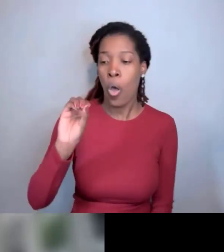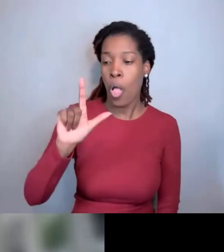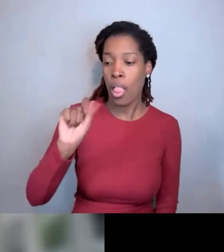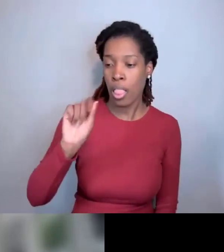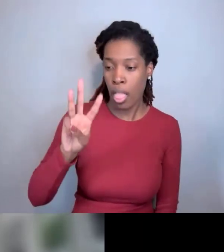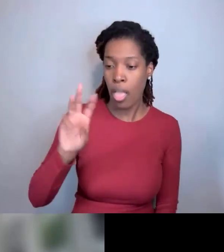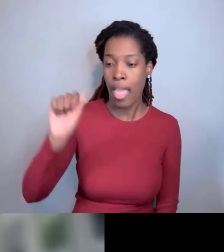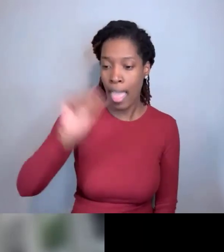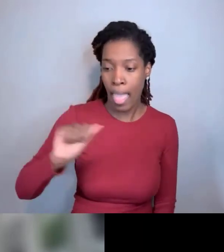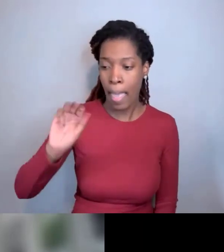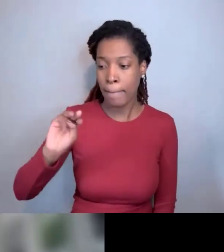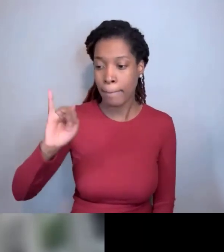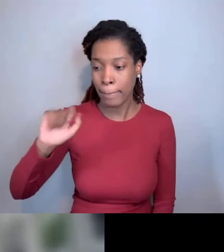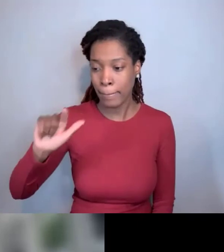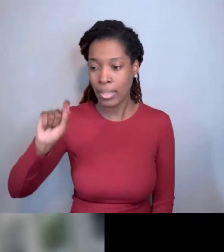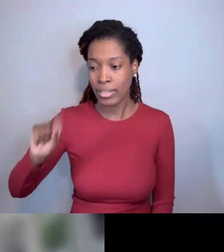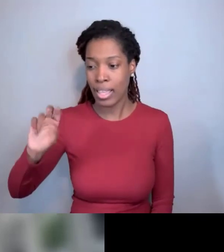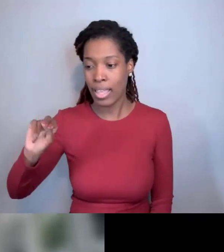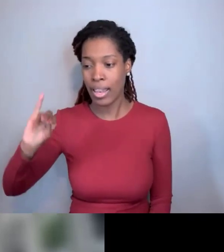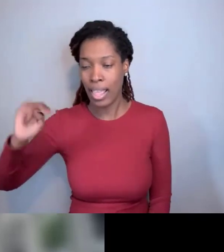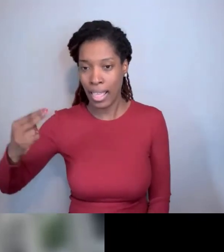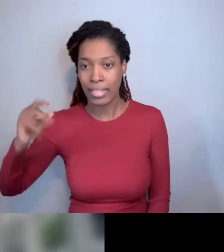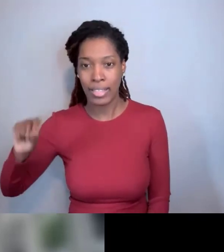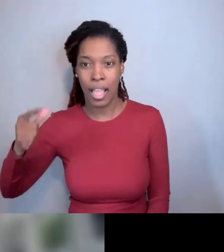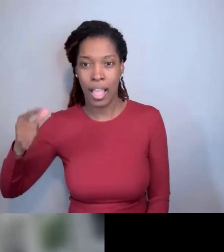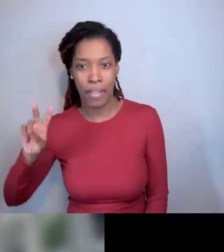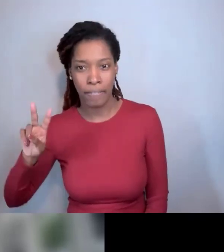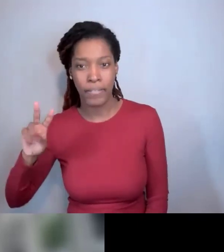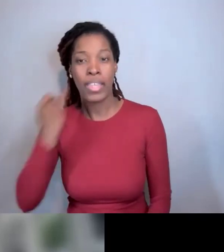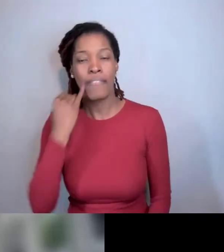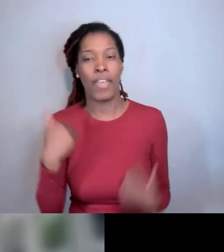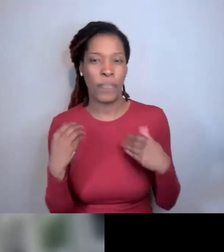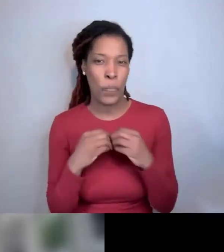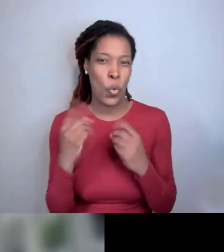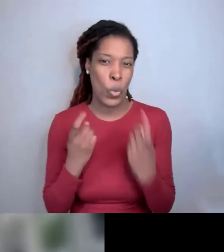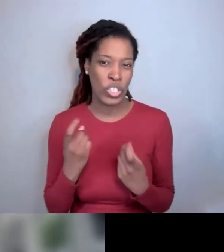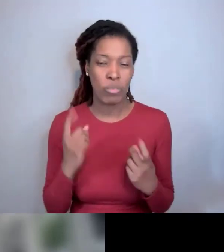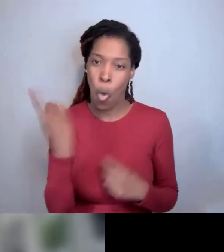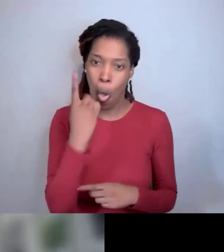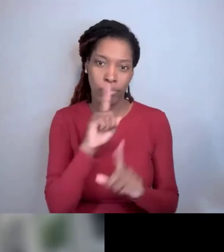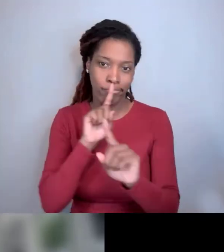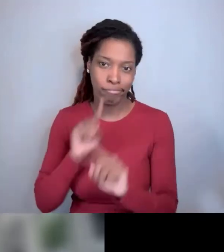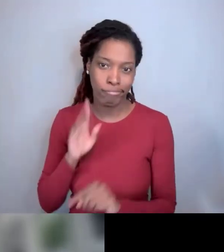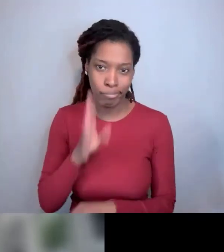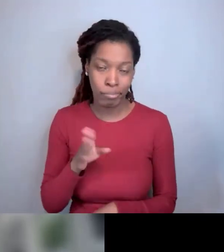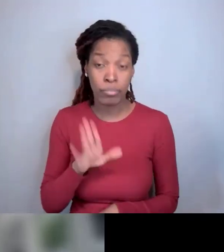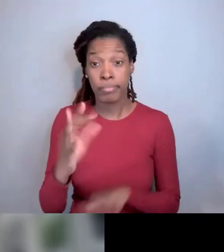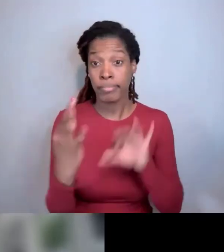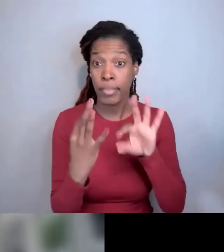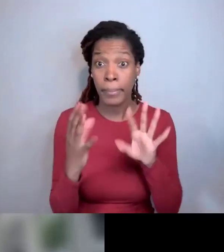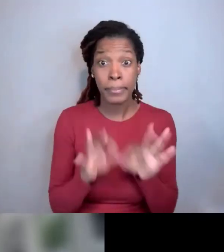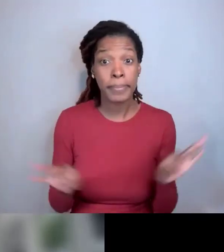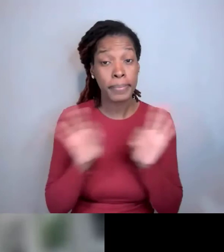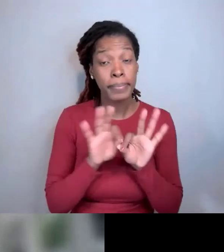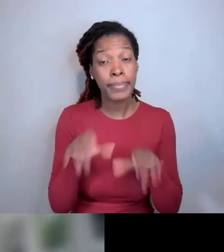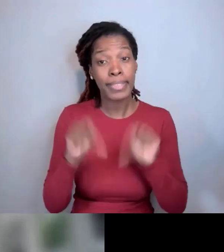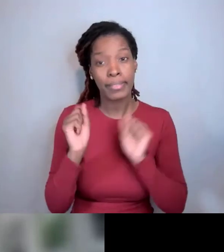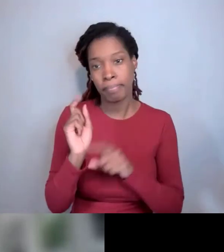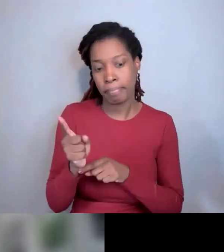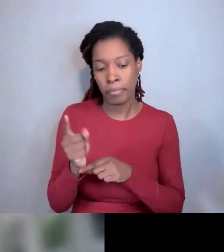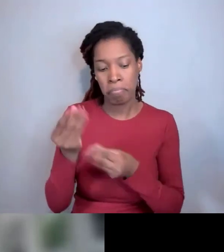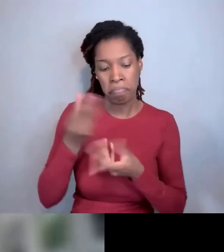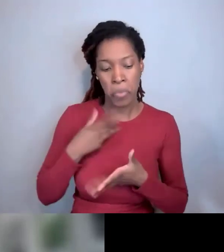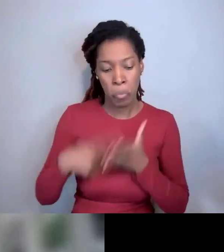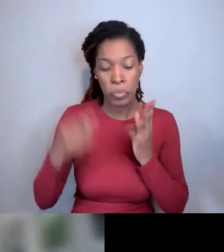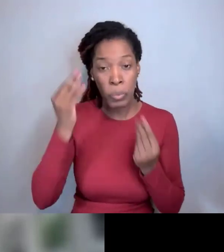olah@mail.nih.gov if you have more questions. We always get back to you. And your feedback is important, so please take a moment and let us know what you think. There's a session feedback